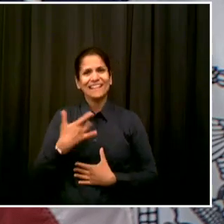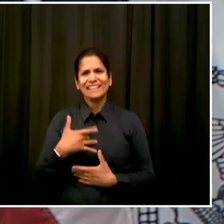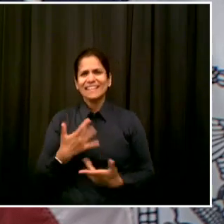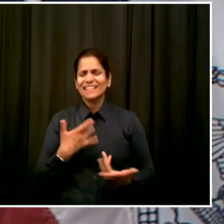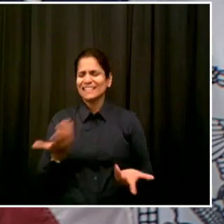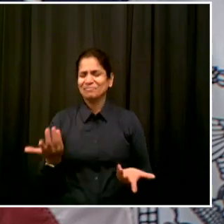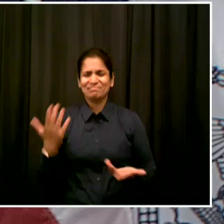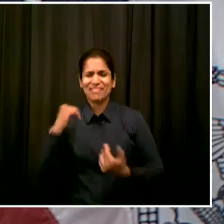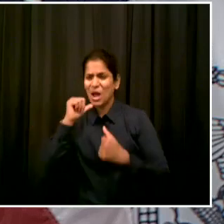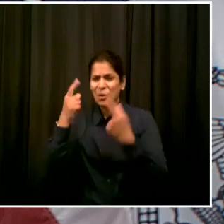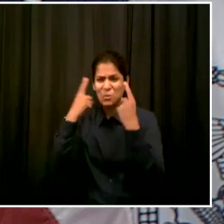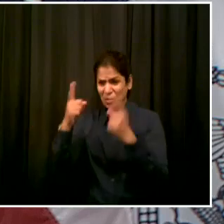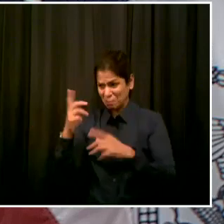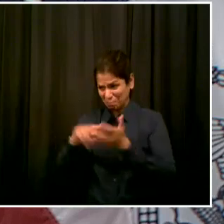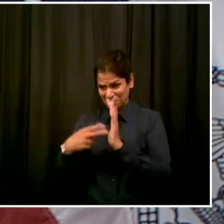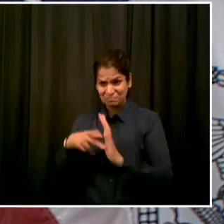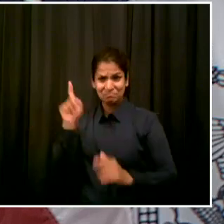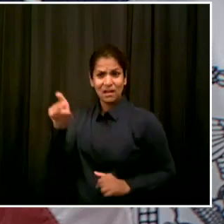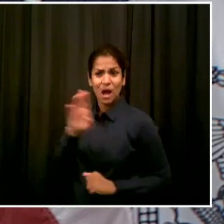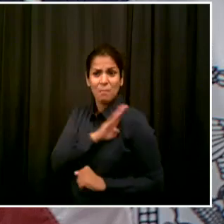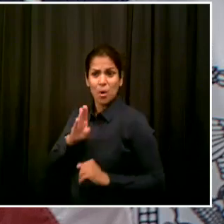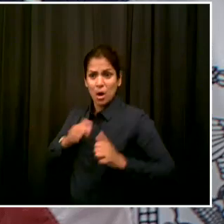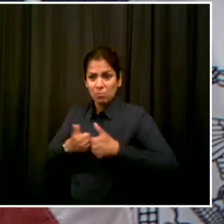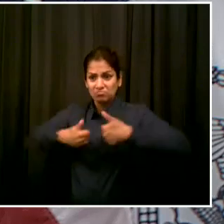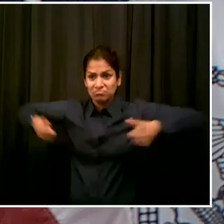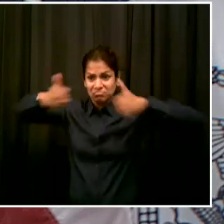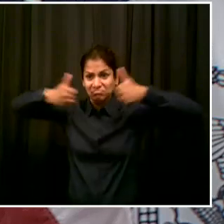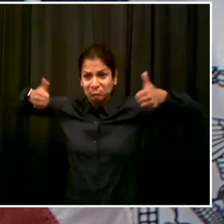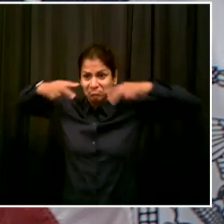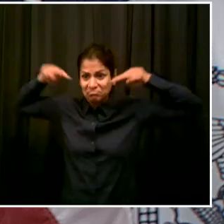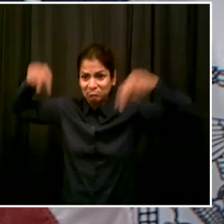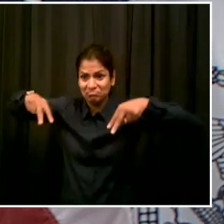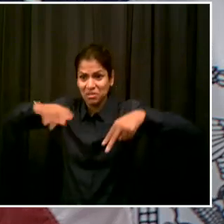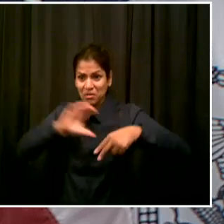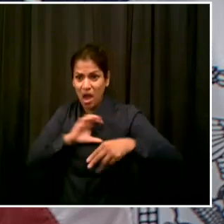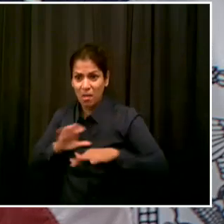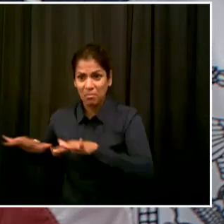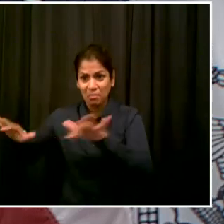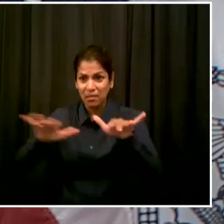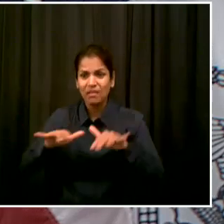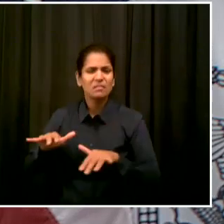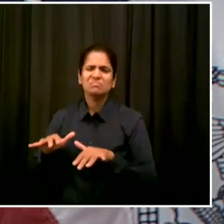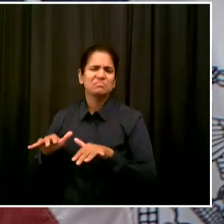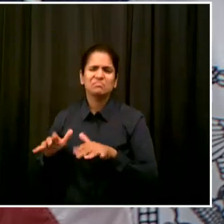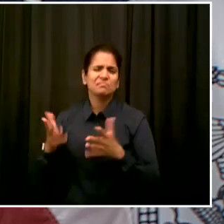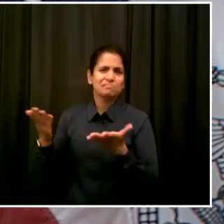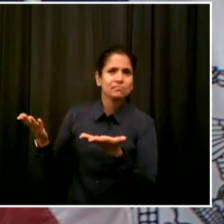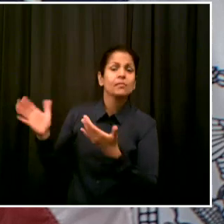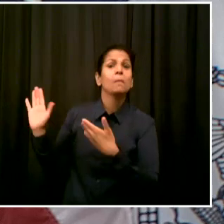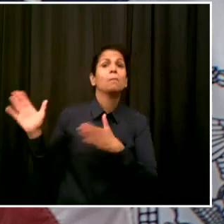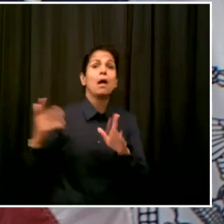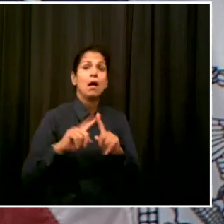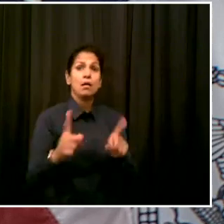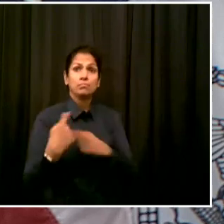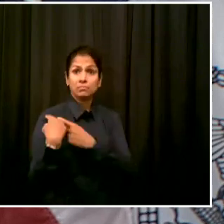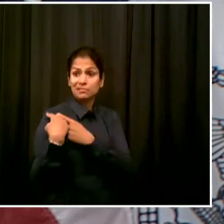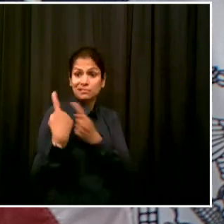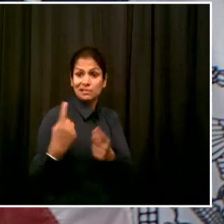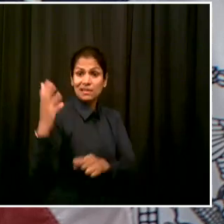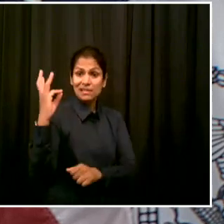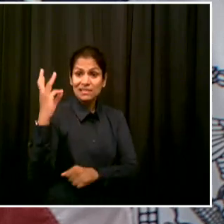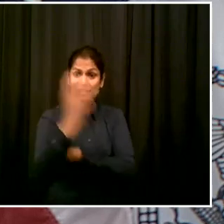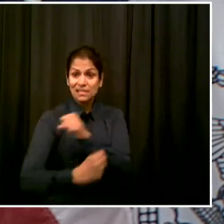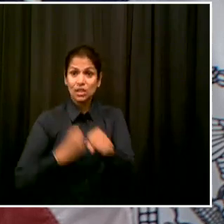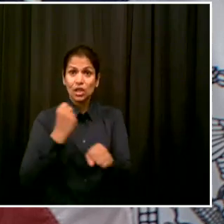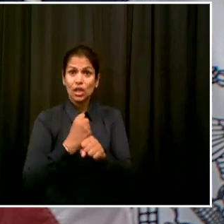ended stop and frisk. We instituted neighborhood policing. We reduced arrests radically while still making the city safe. 180,000 fewer